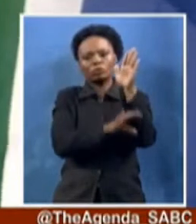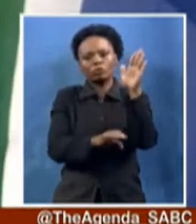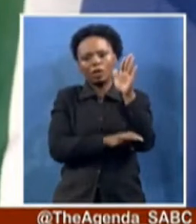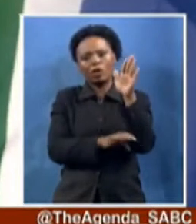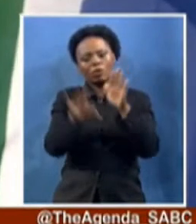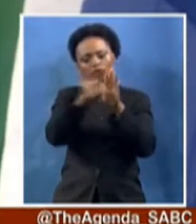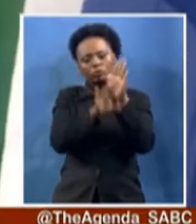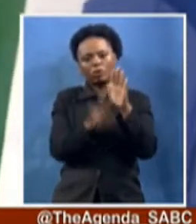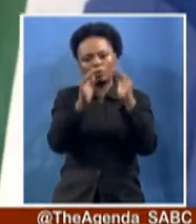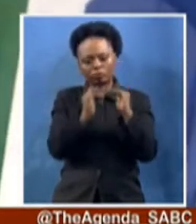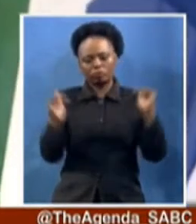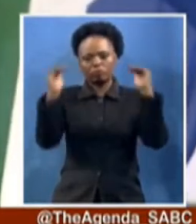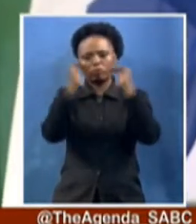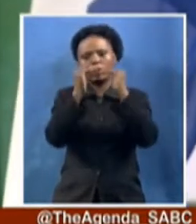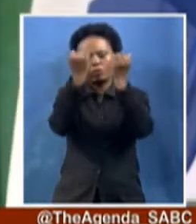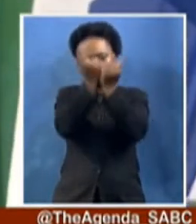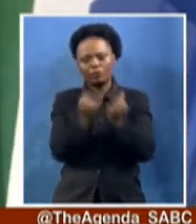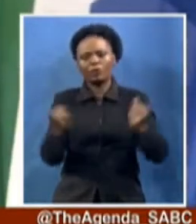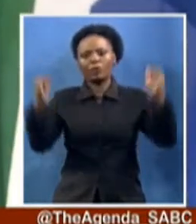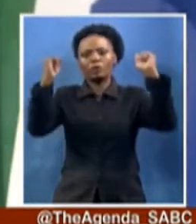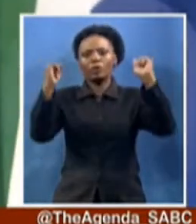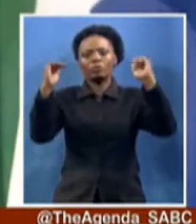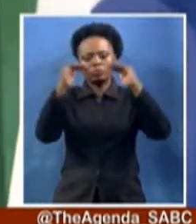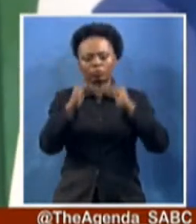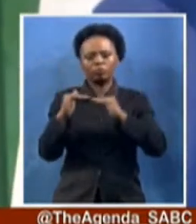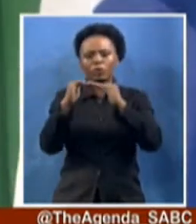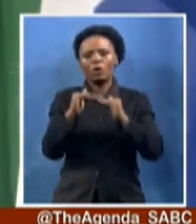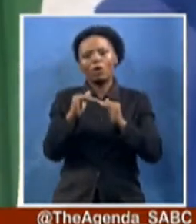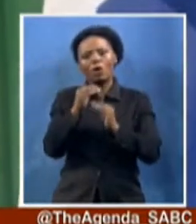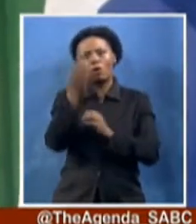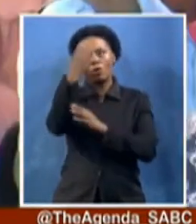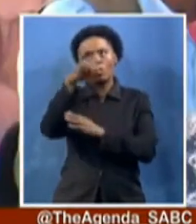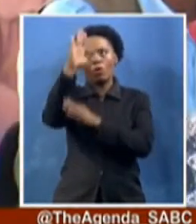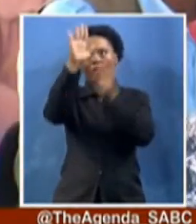live, and may God bless South Africa and her people. Thank you.